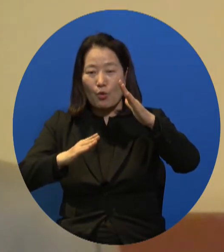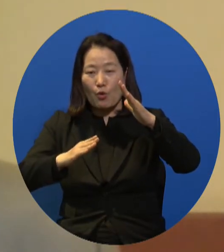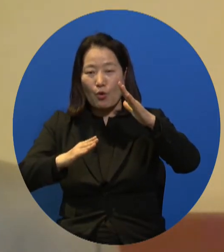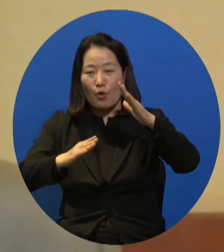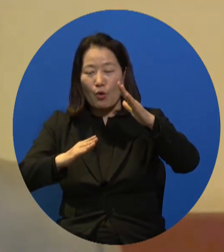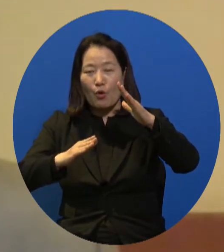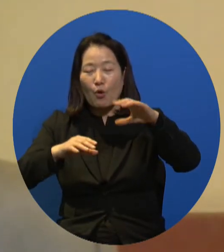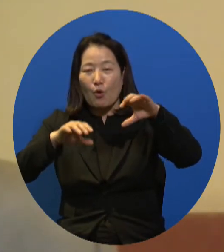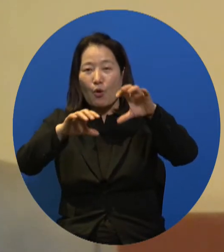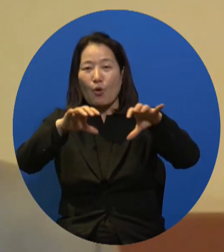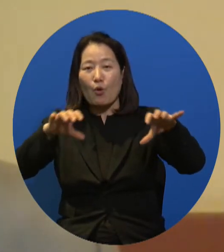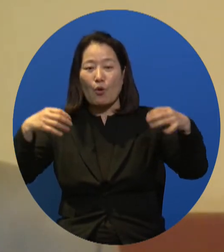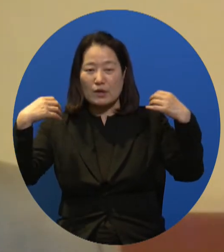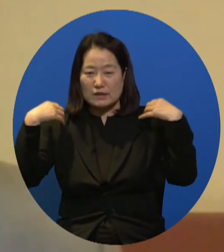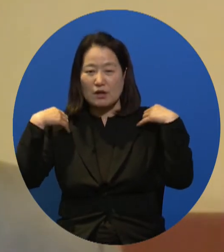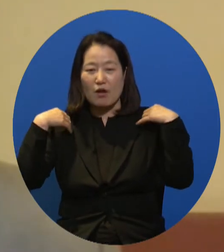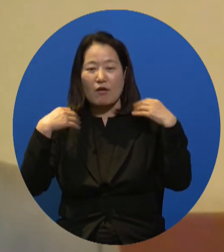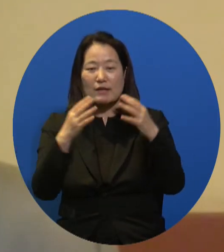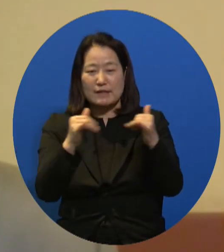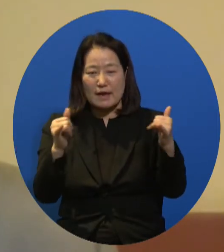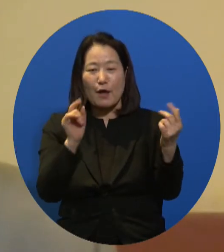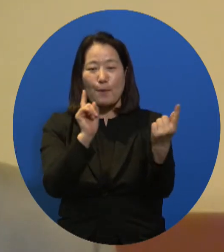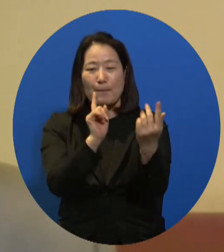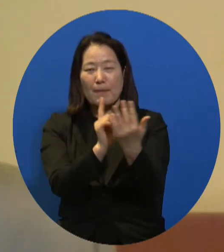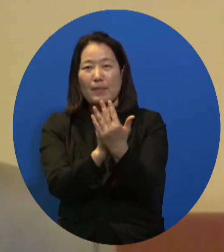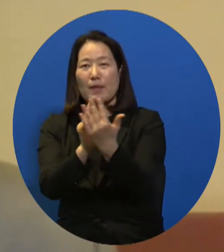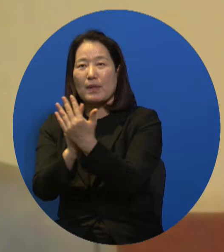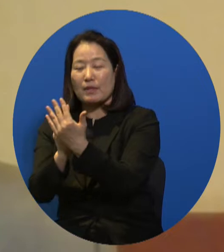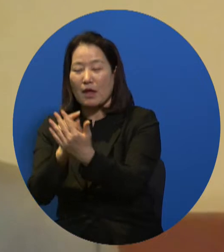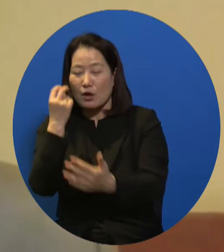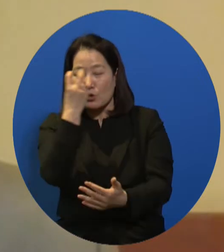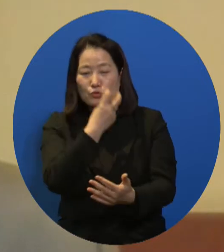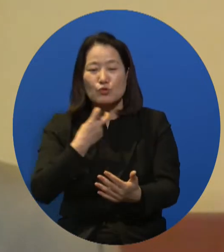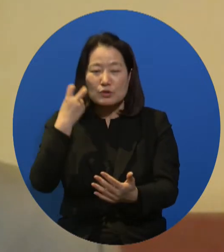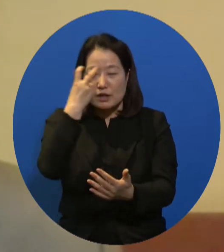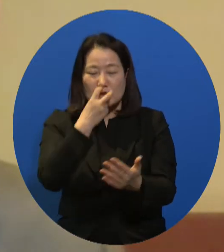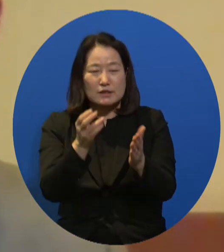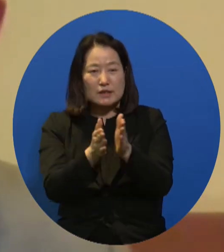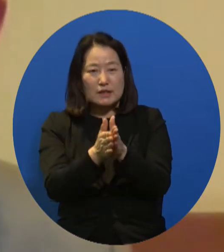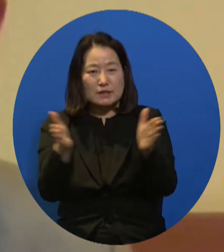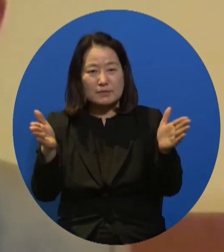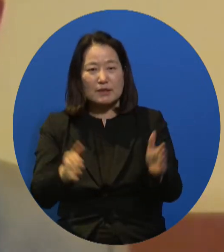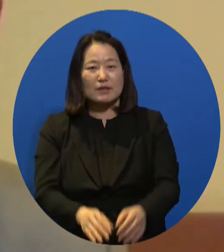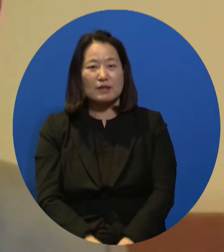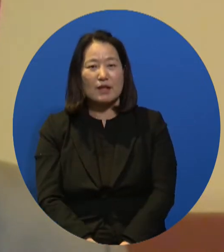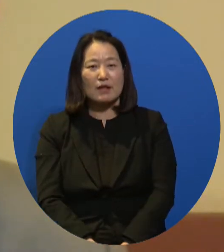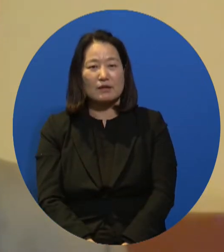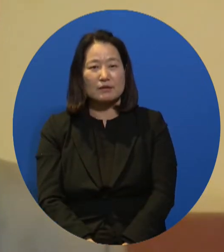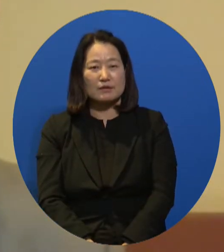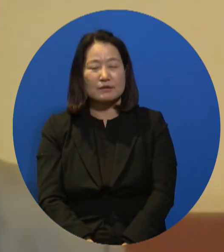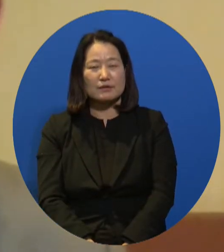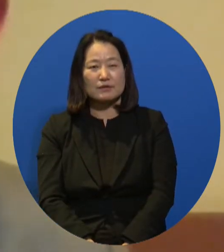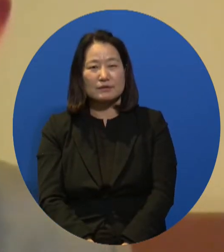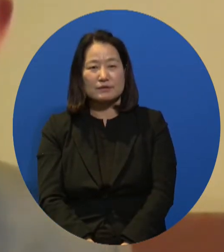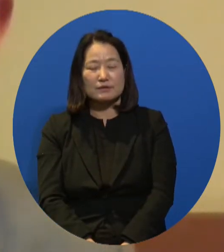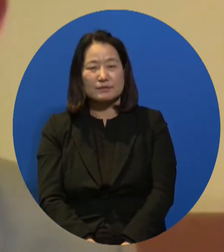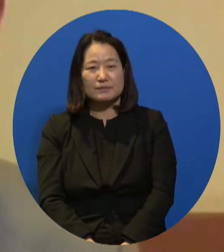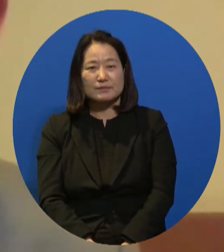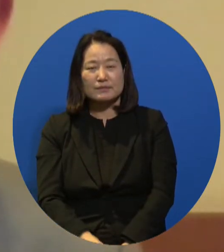these newly built institutions, including the famed small group homes that are